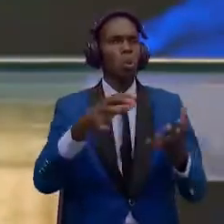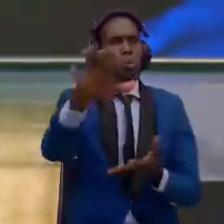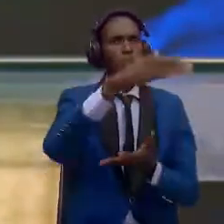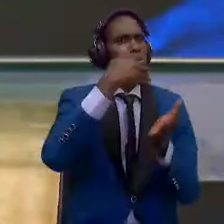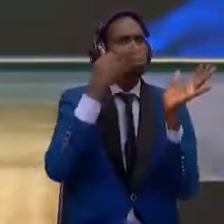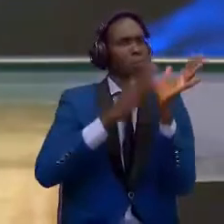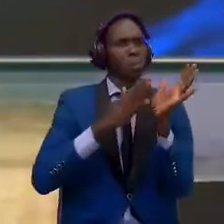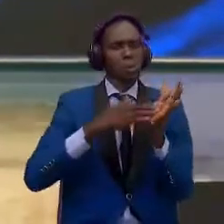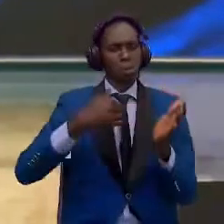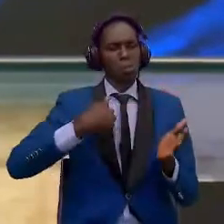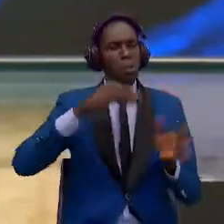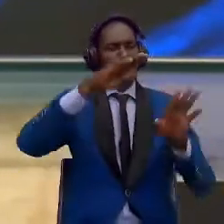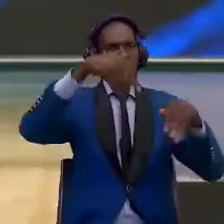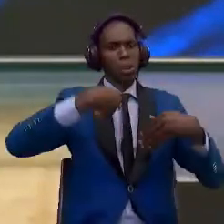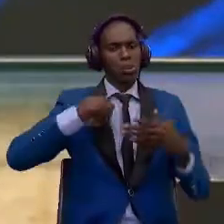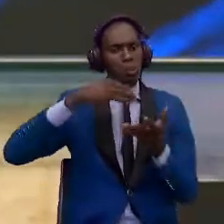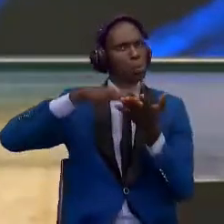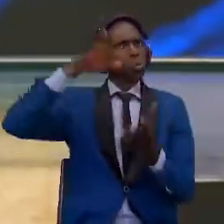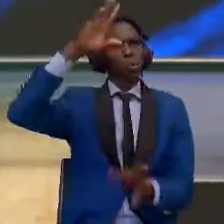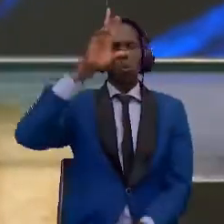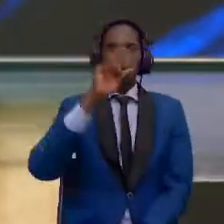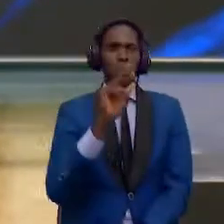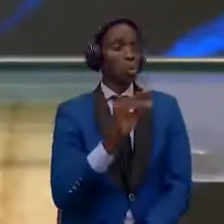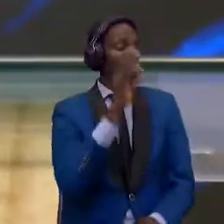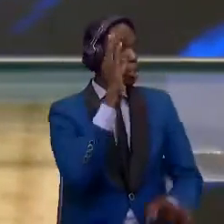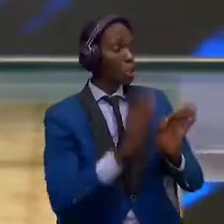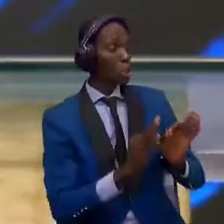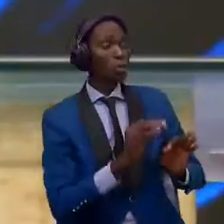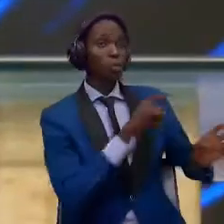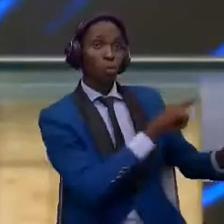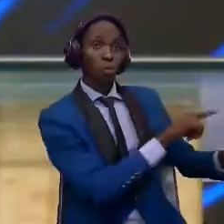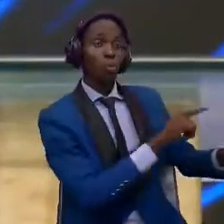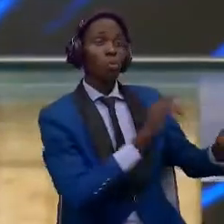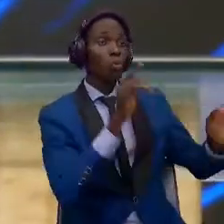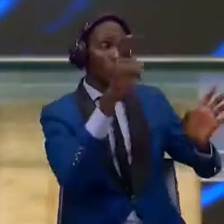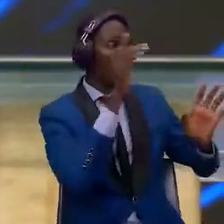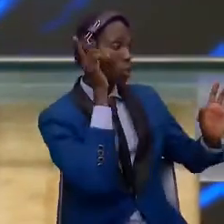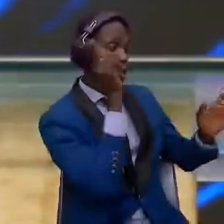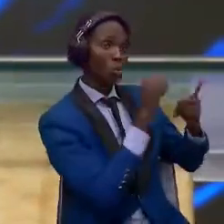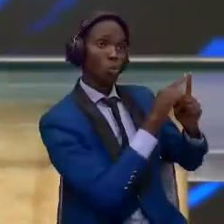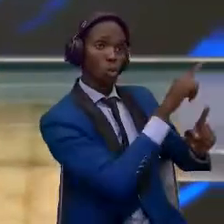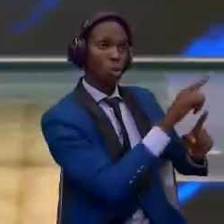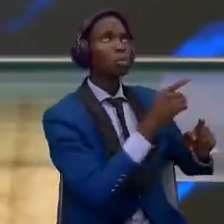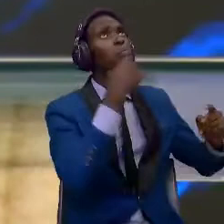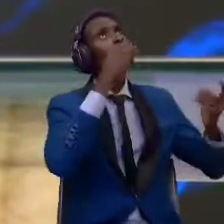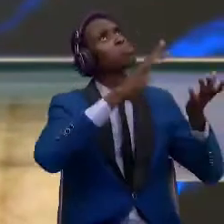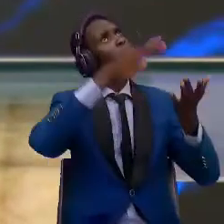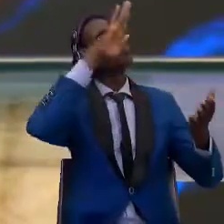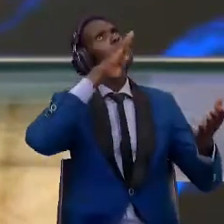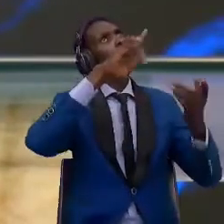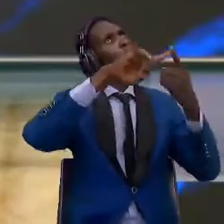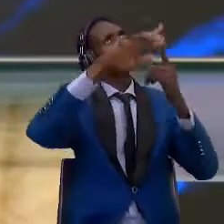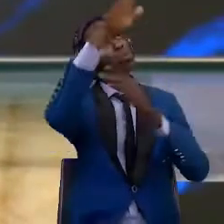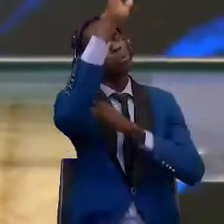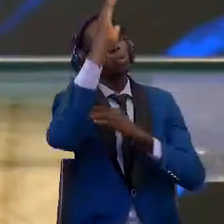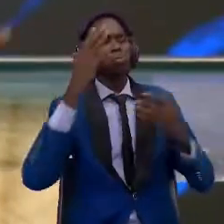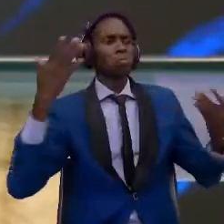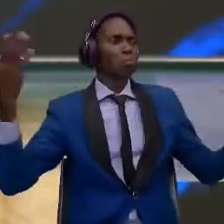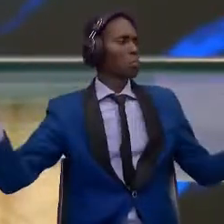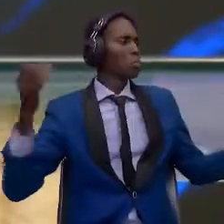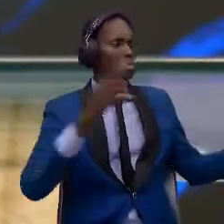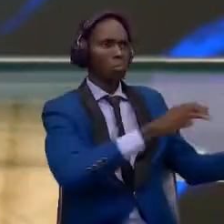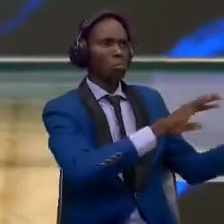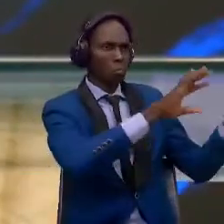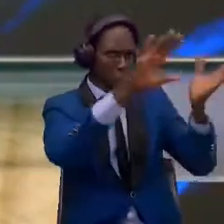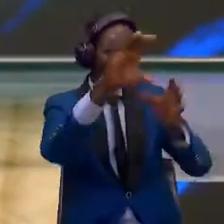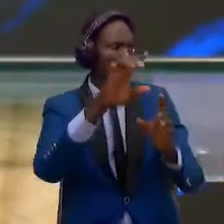want is the glory of God. If Apollos can do it, let him come. Apollos, I'm pleading with you, come to these people. They